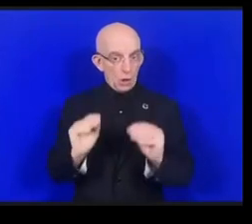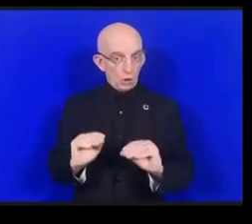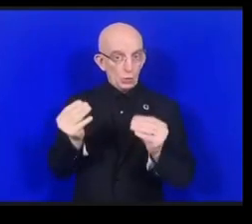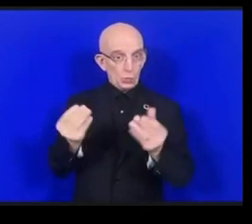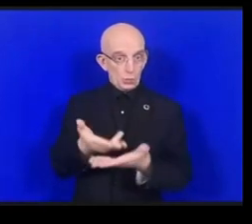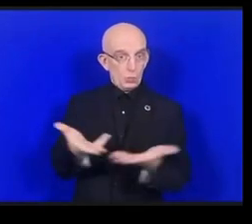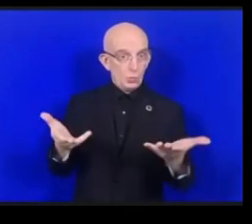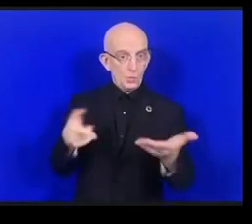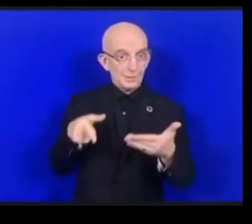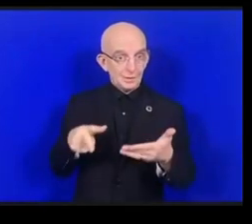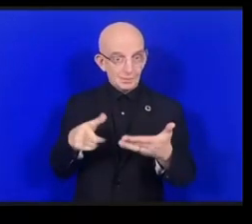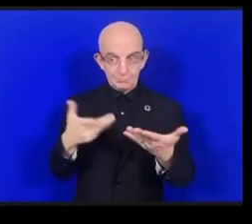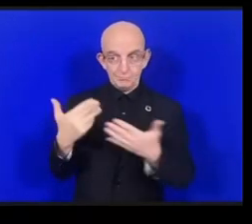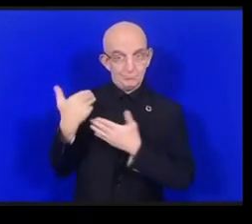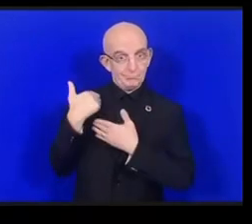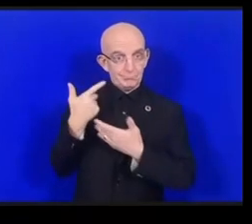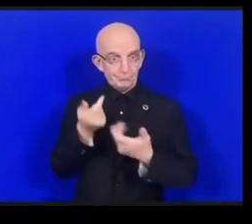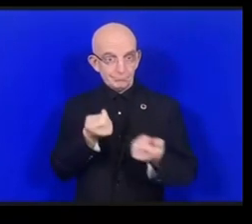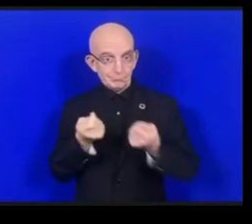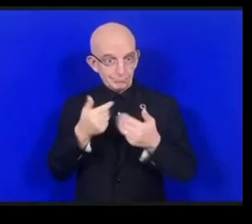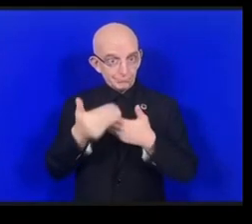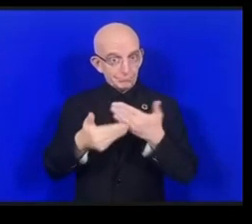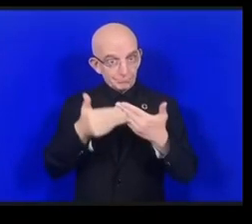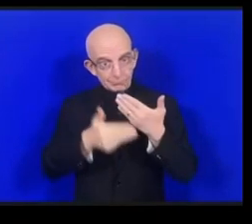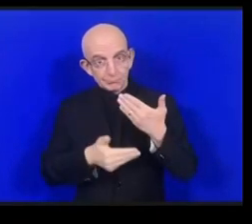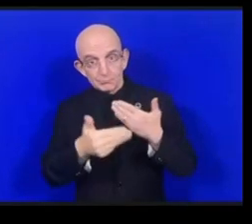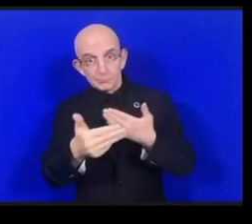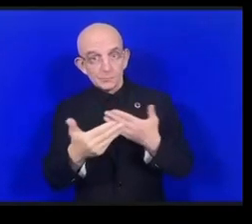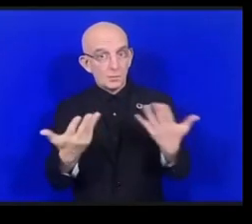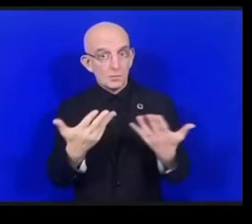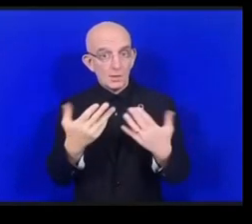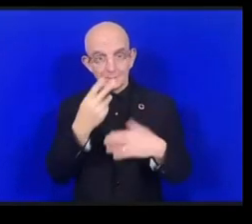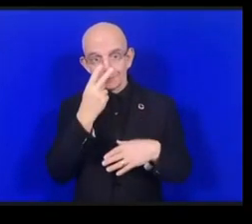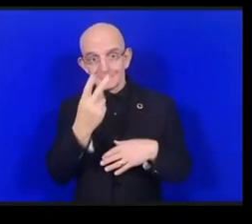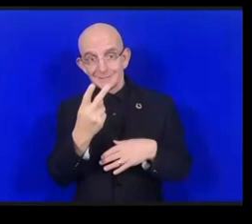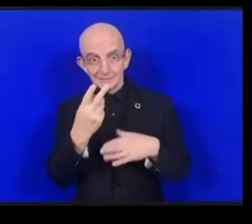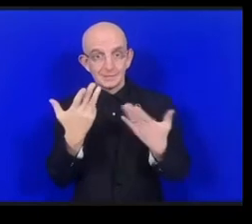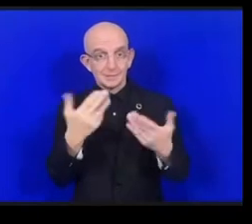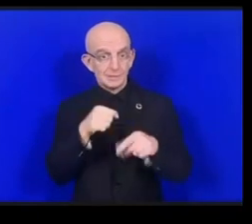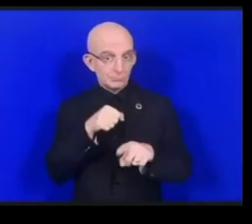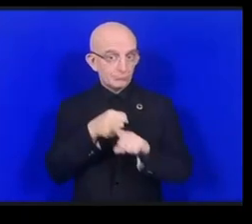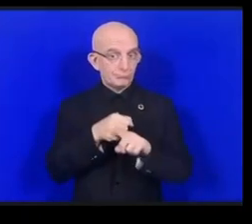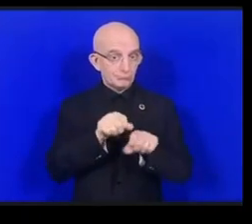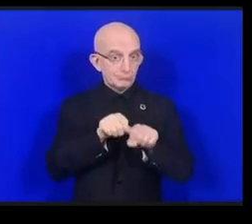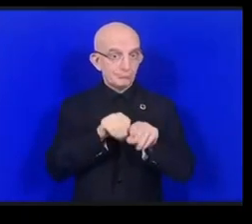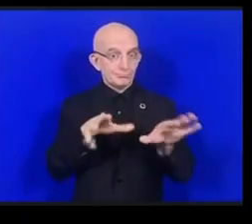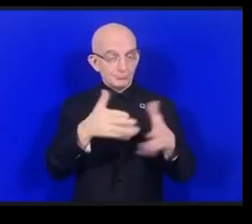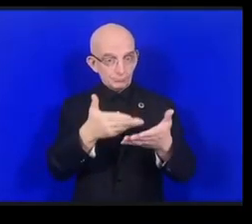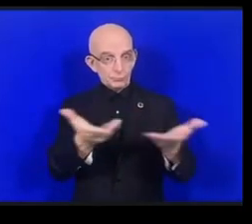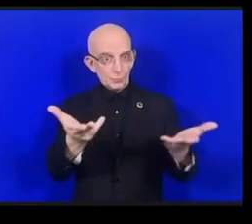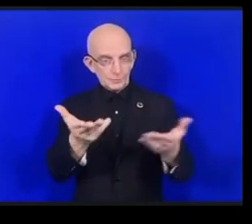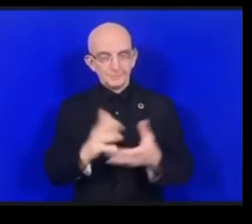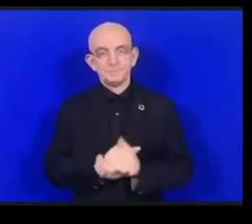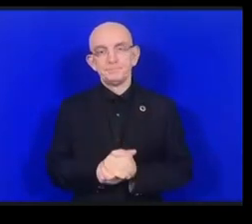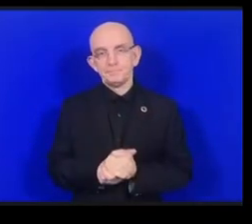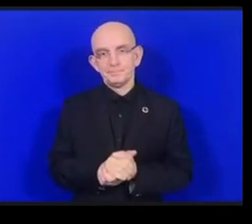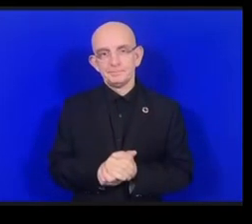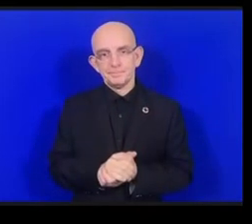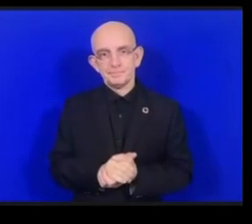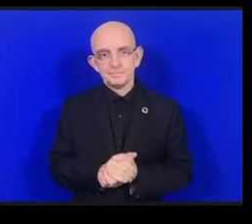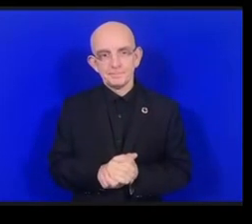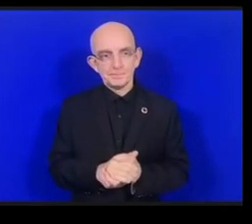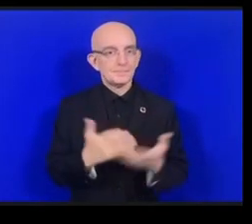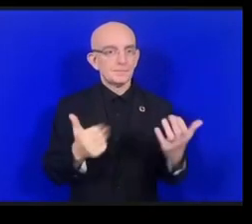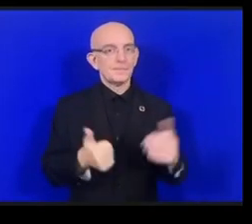people please feel uh first of all thank you for having me today and it is